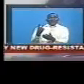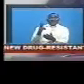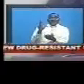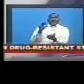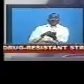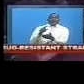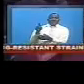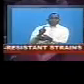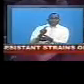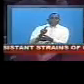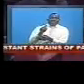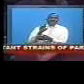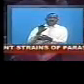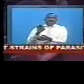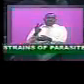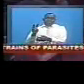only